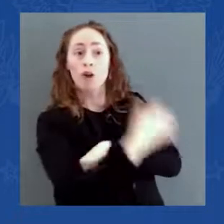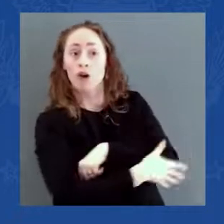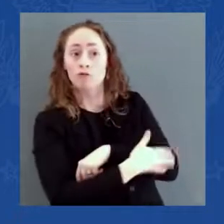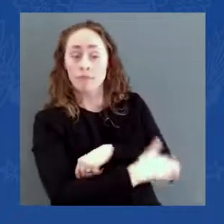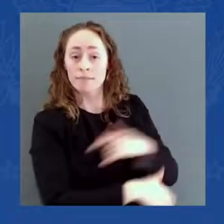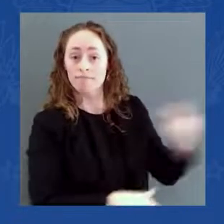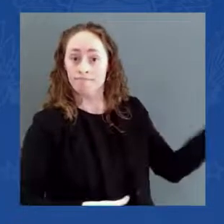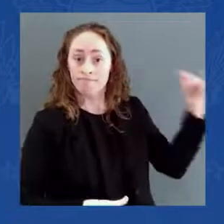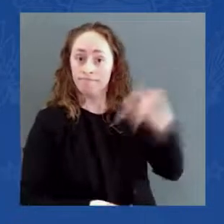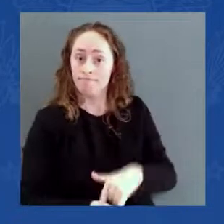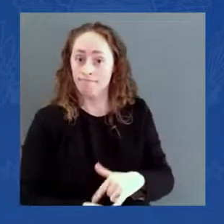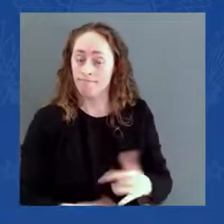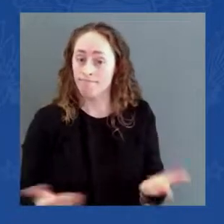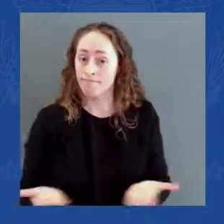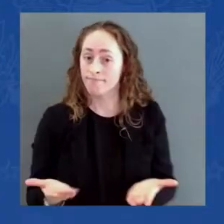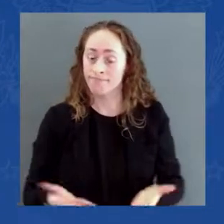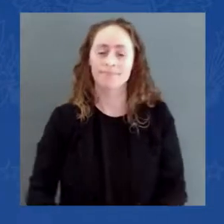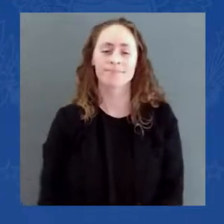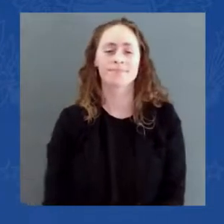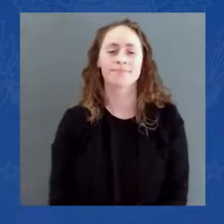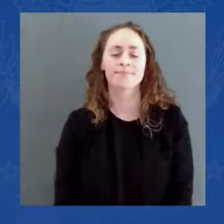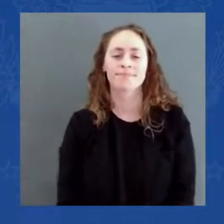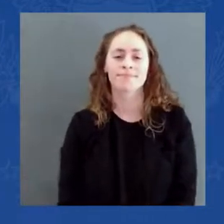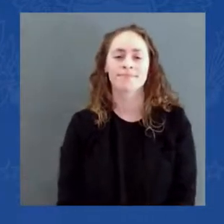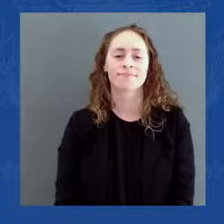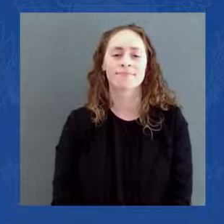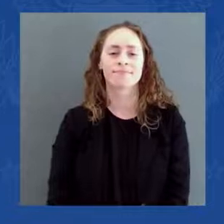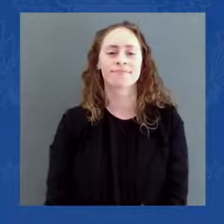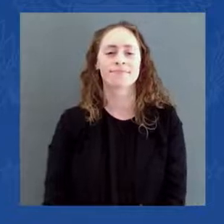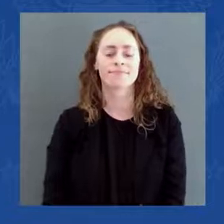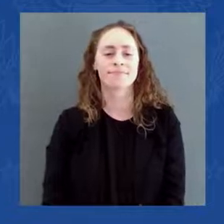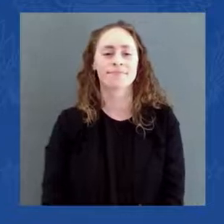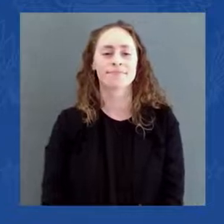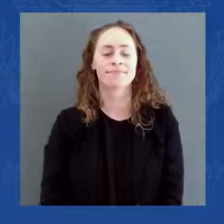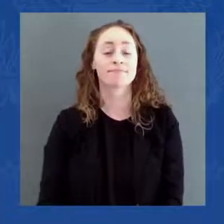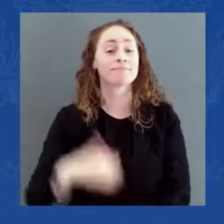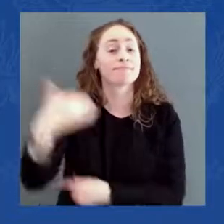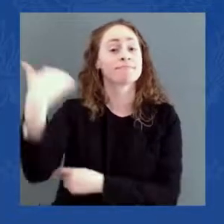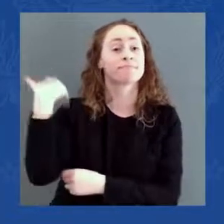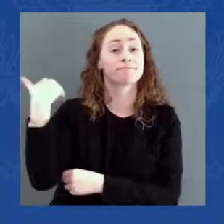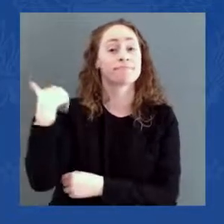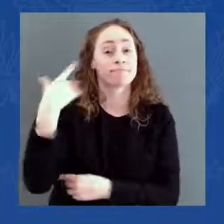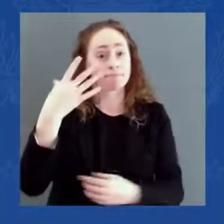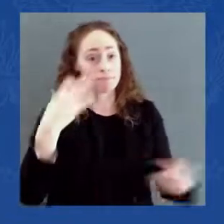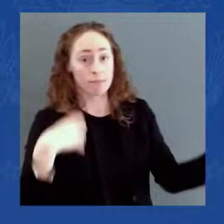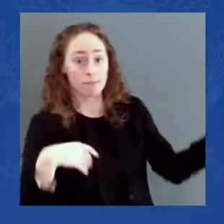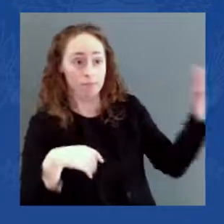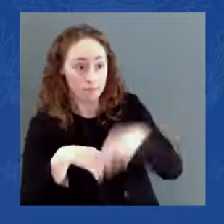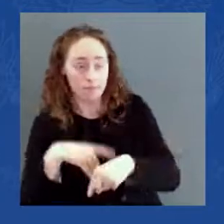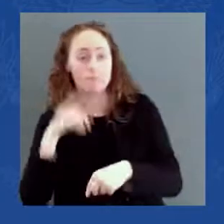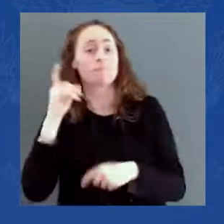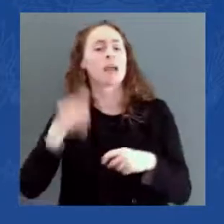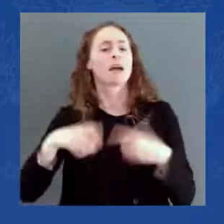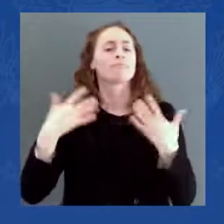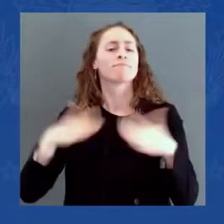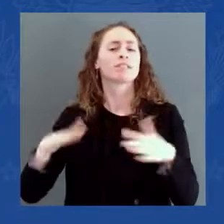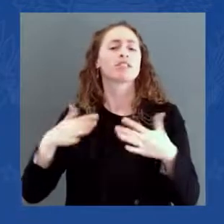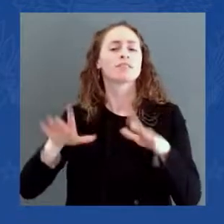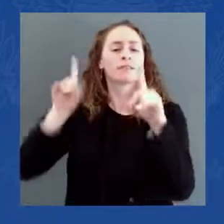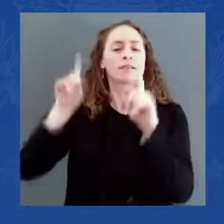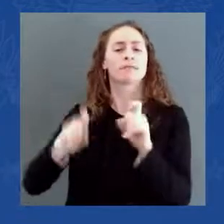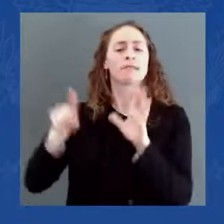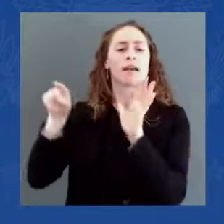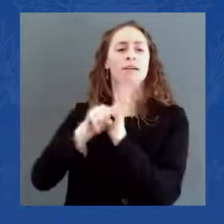had to test negatively 3 days before their departure from that country. Well, I'm announcing today